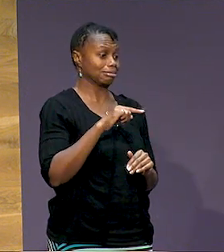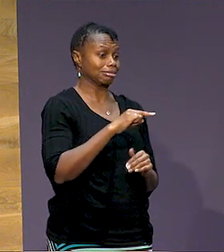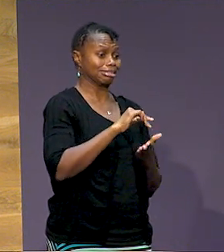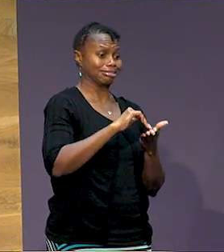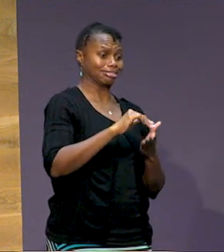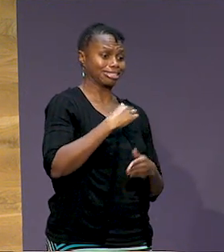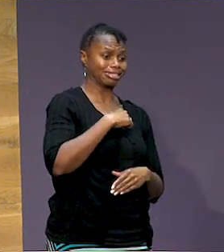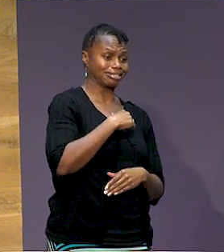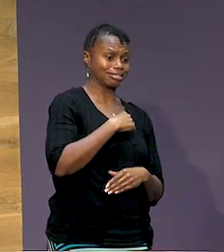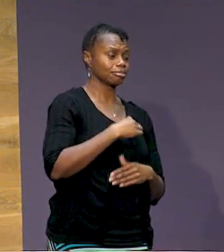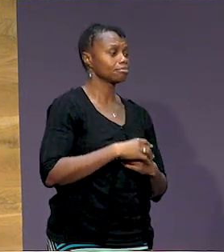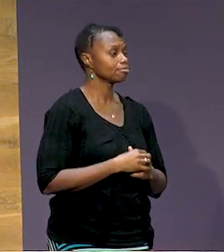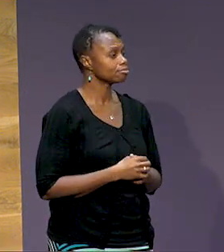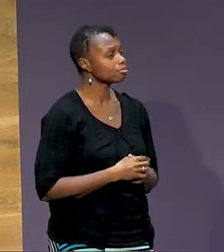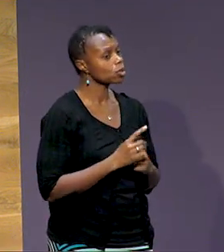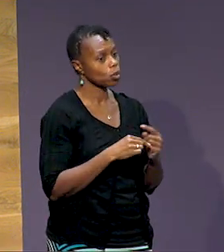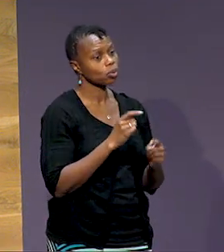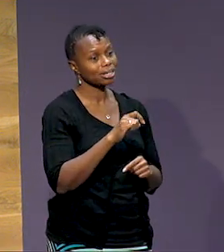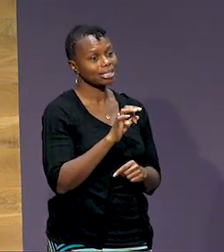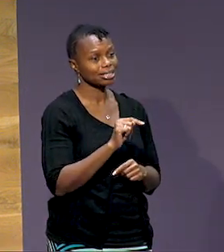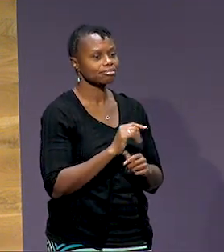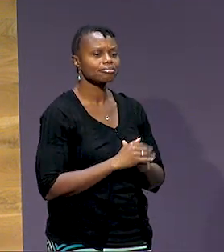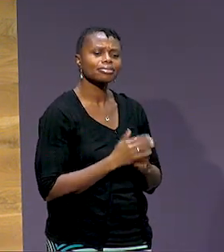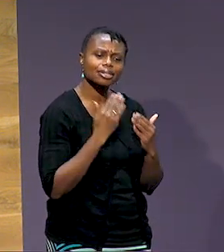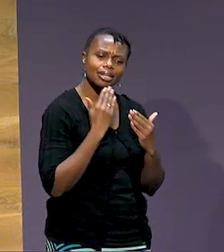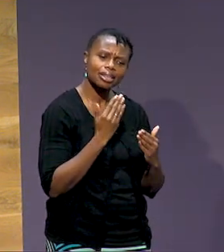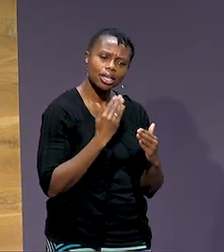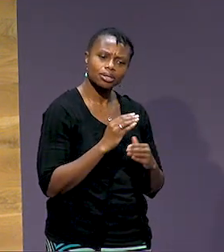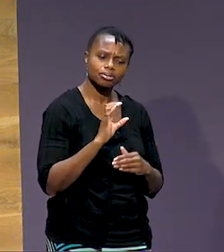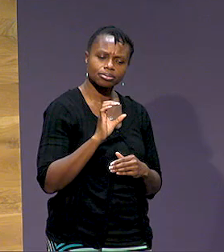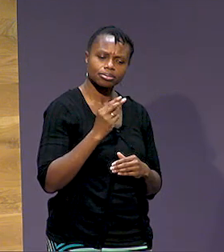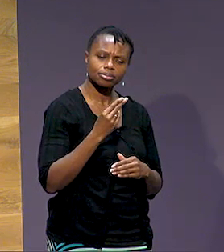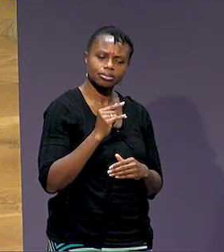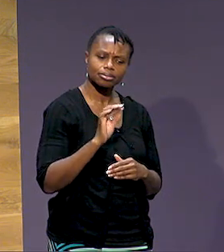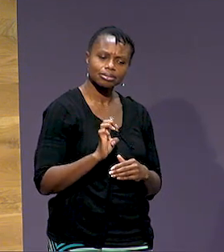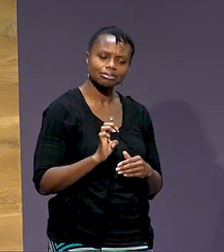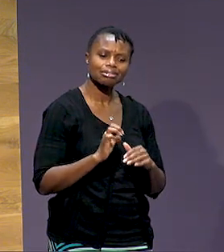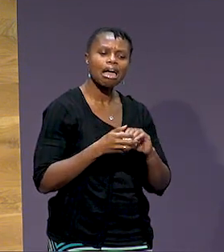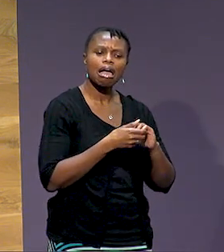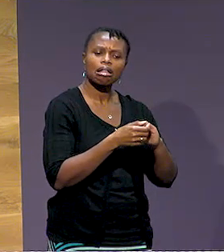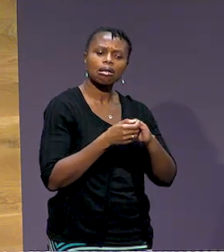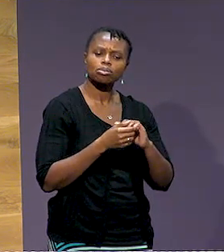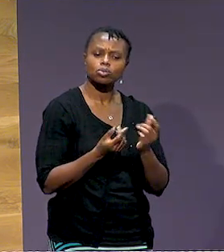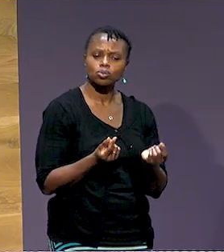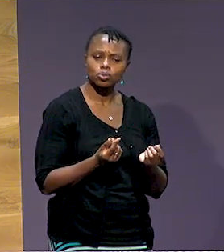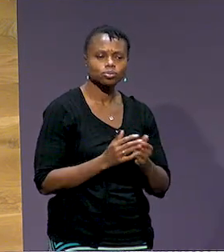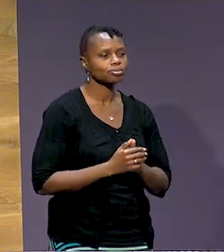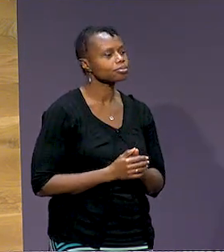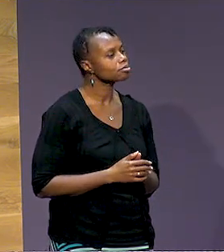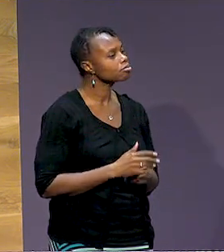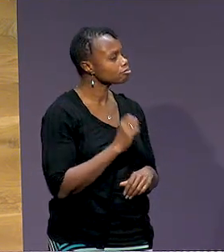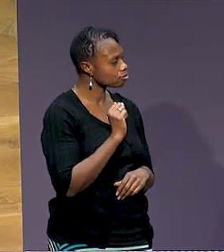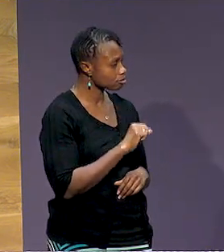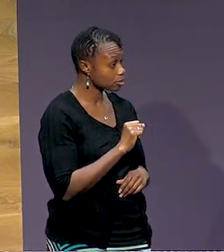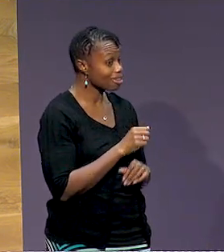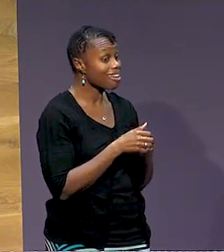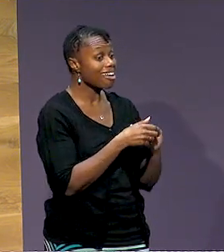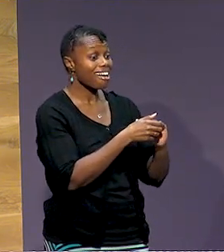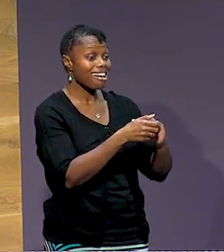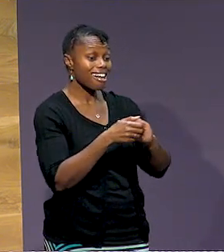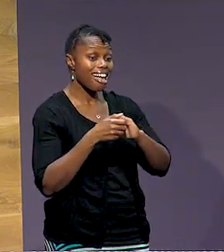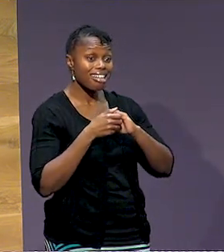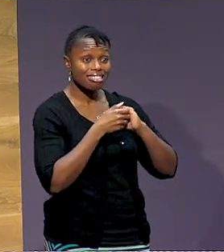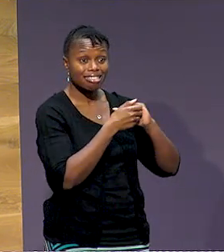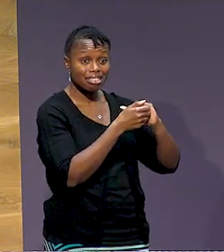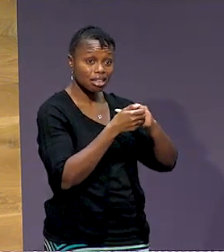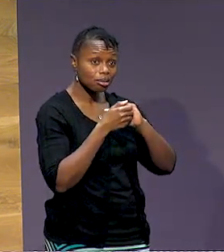necessary. Great, thank you. Chase? Collaboration. Yeah, I think collaborations are huge for being on